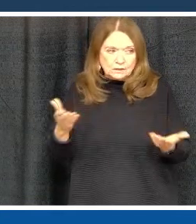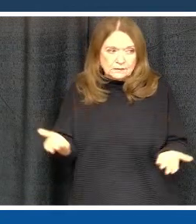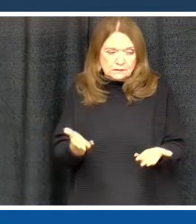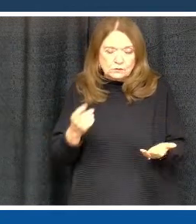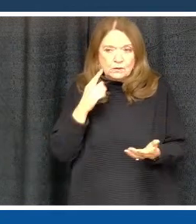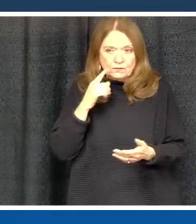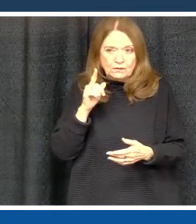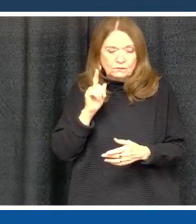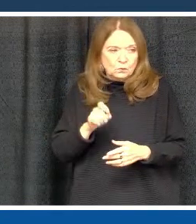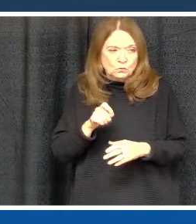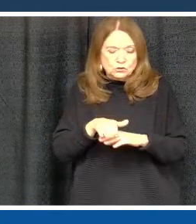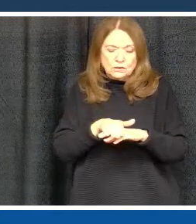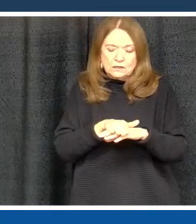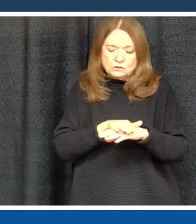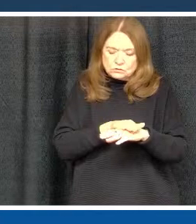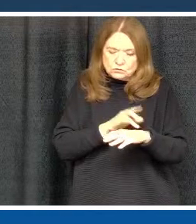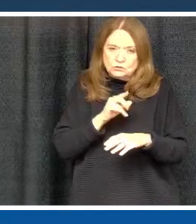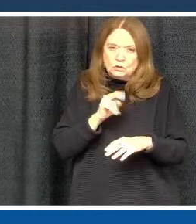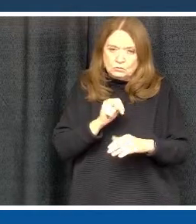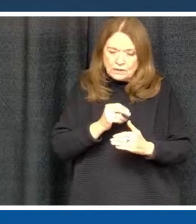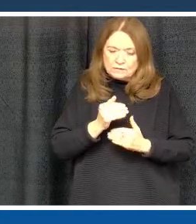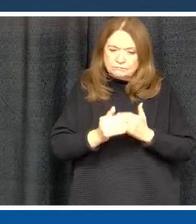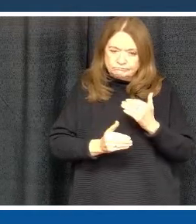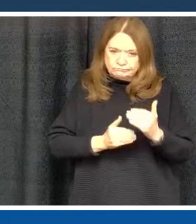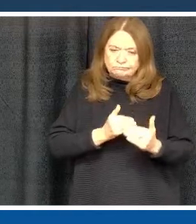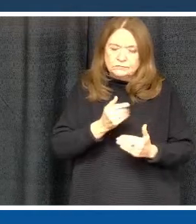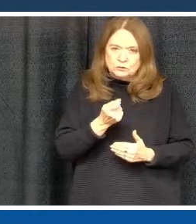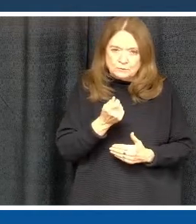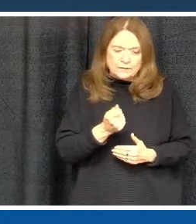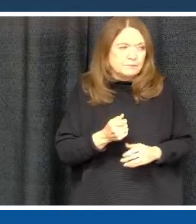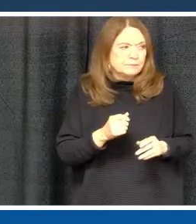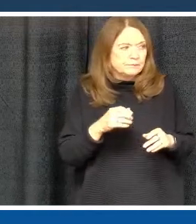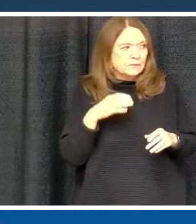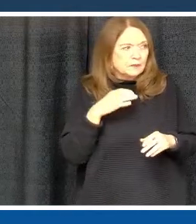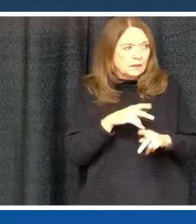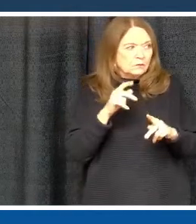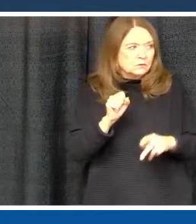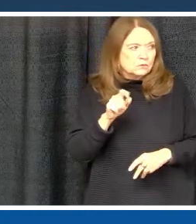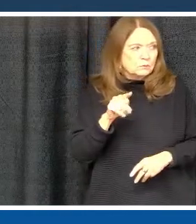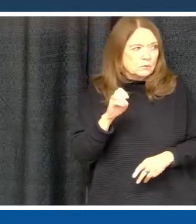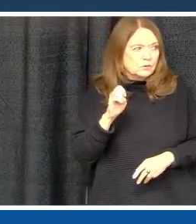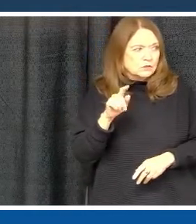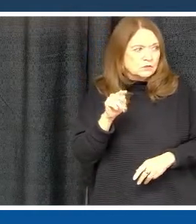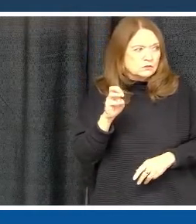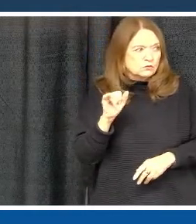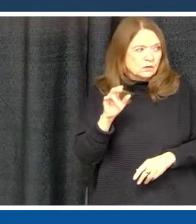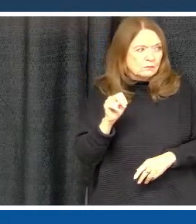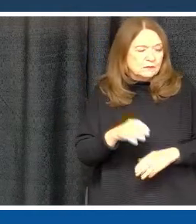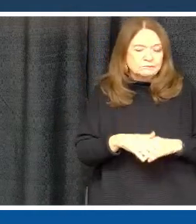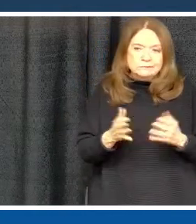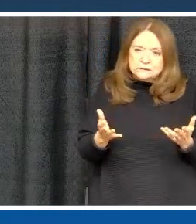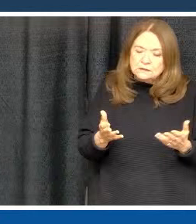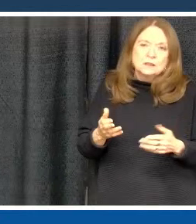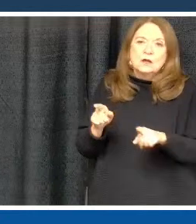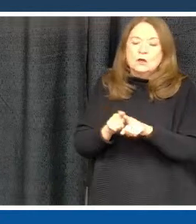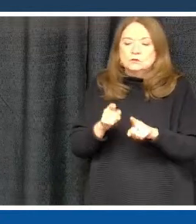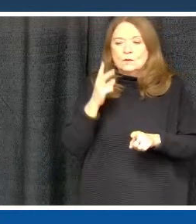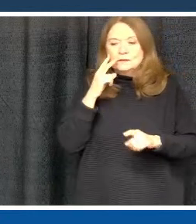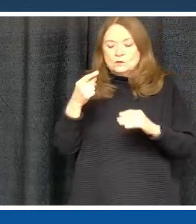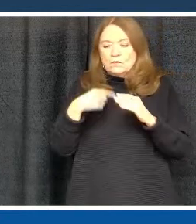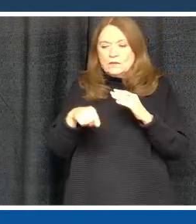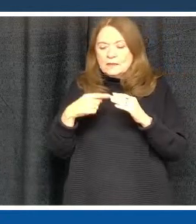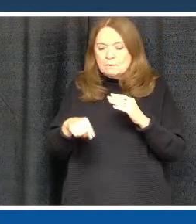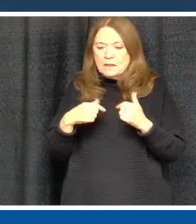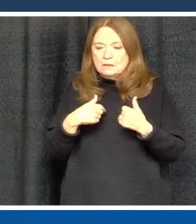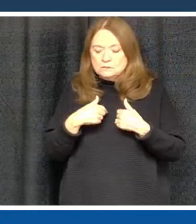should slow the pace down. Councilperson Streetman, you're recognized. Thank you, Mayor. Having also seen the emails